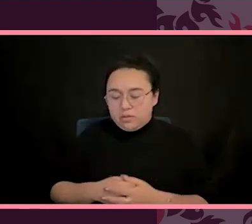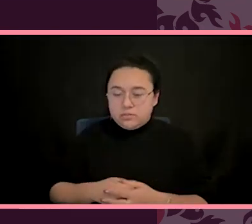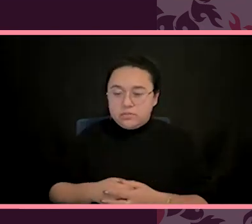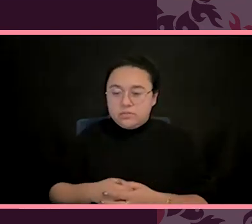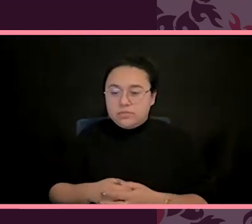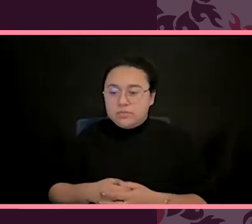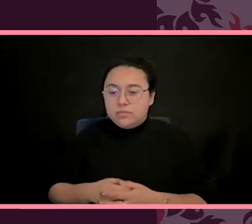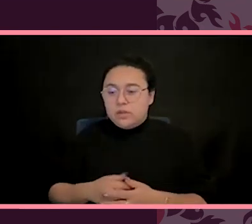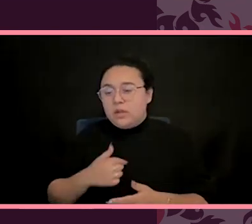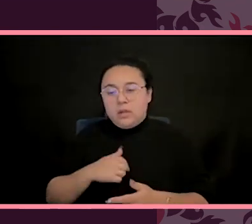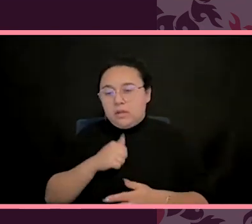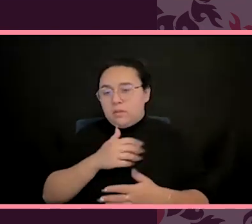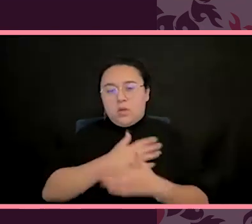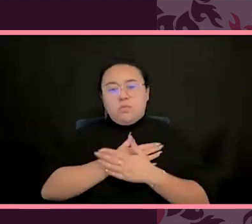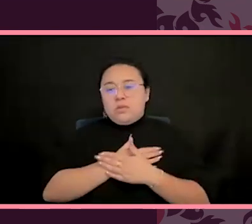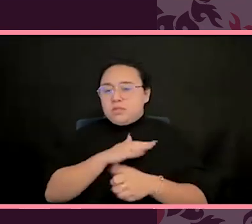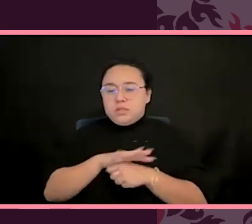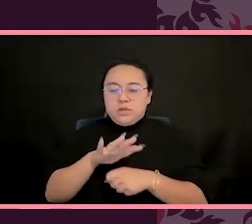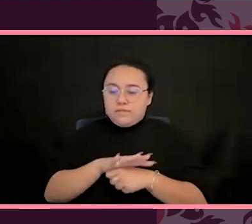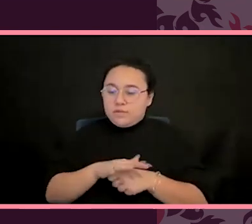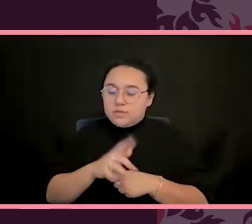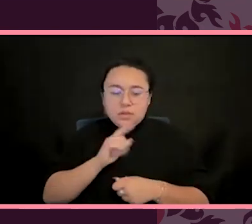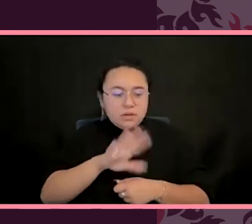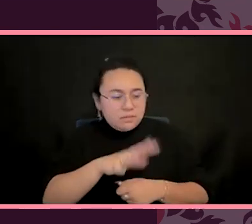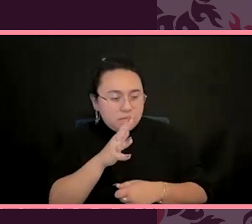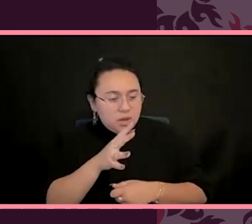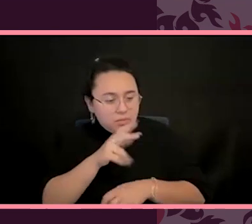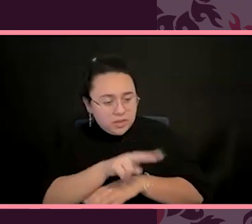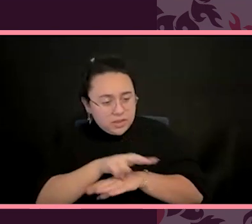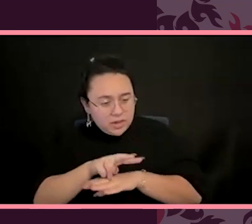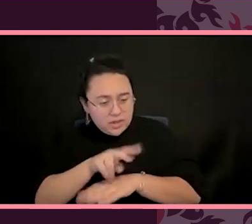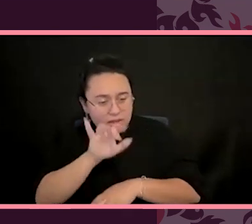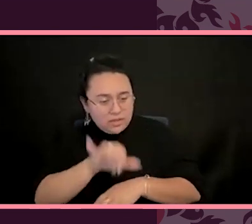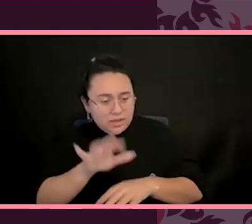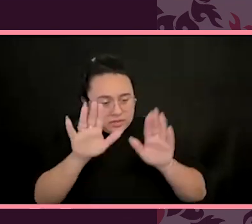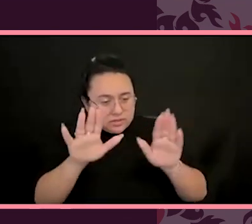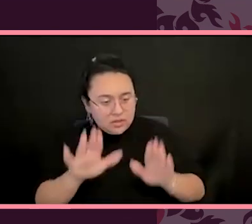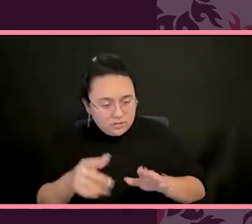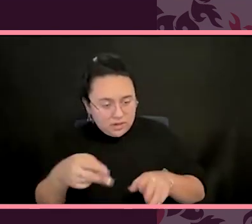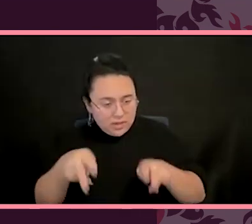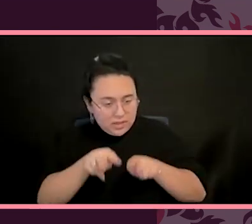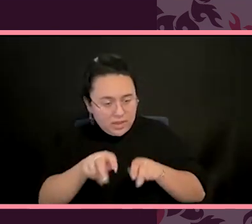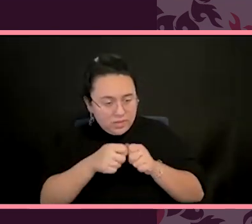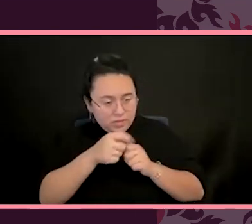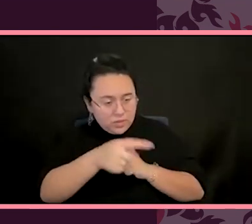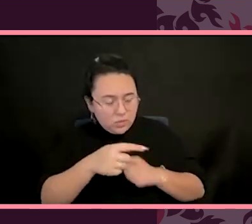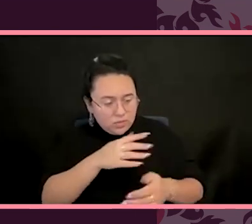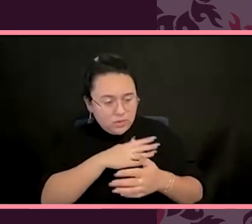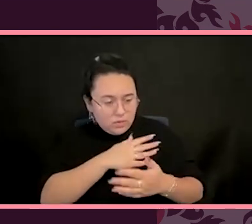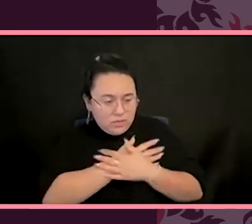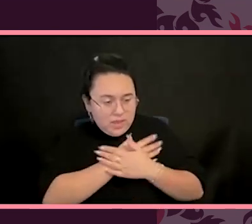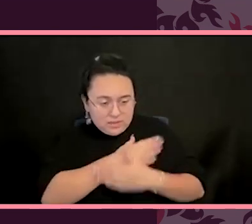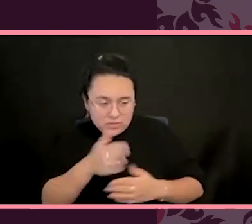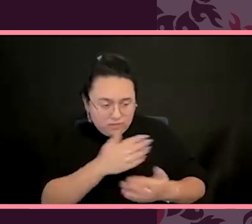And I was like, I'm not resting enough. And he said, Mommy, you're laying down. That is so awesome. Can I lay with you and relax? You never